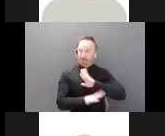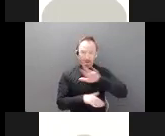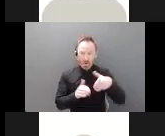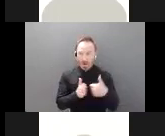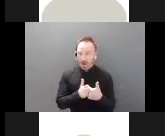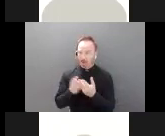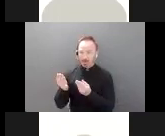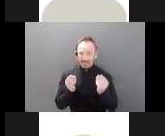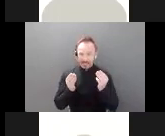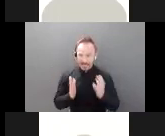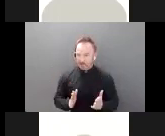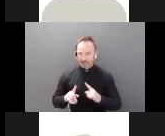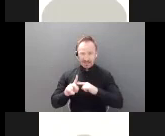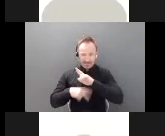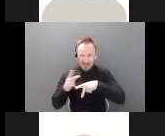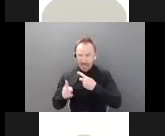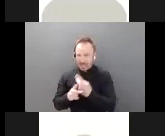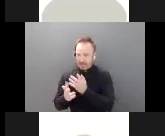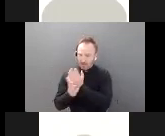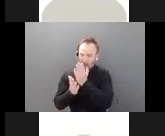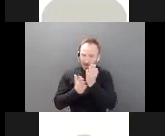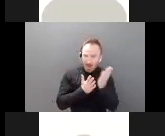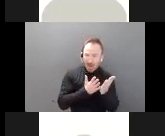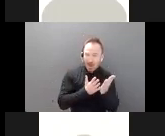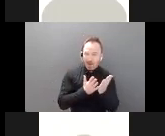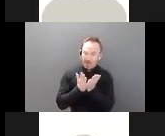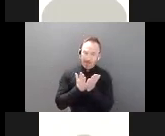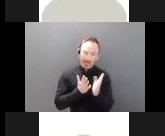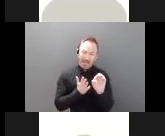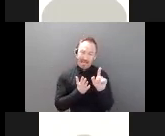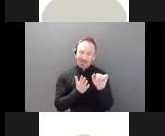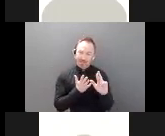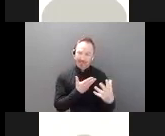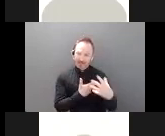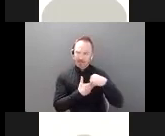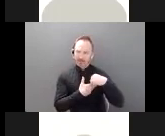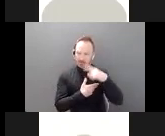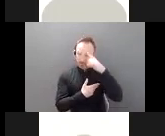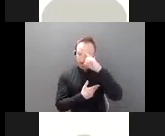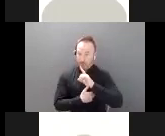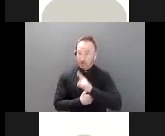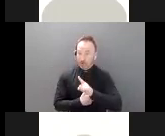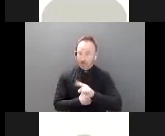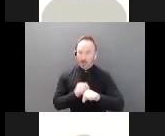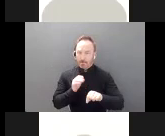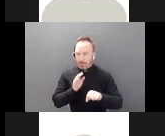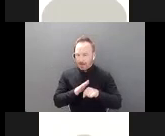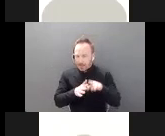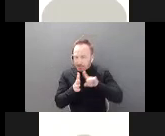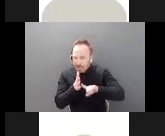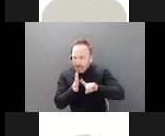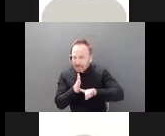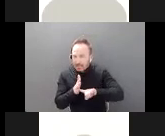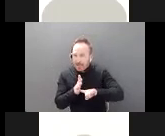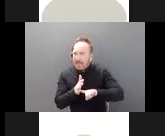of mediation, elder mediation absolutely included, are screening each time they